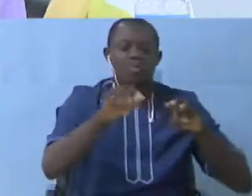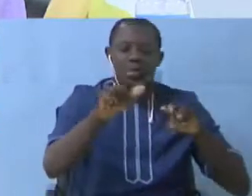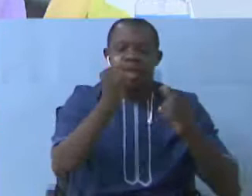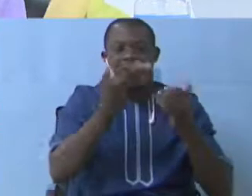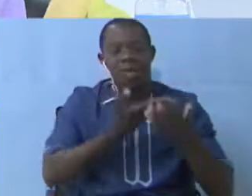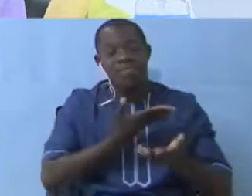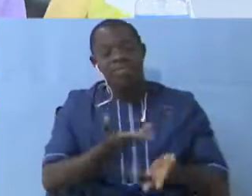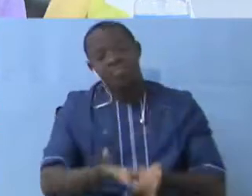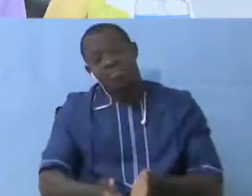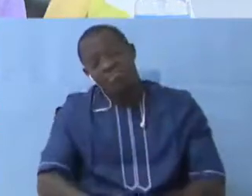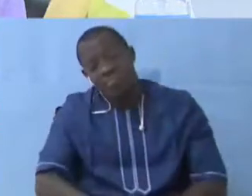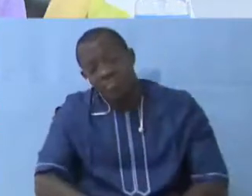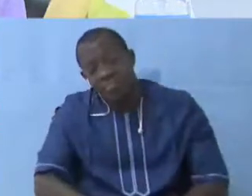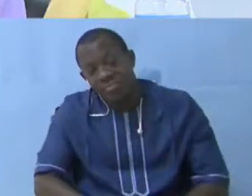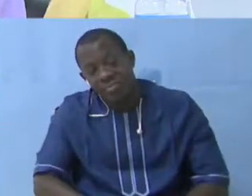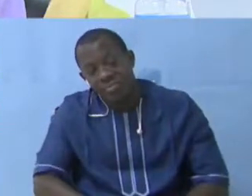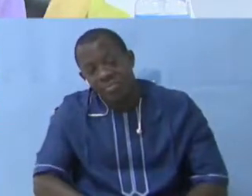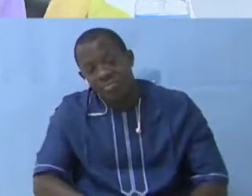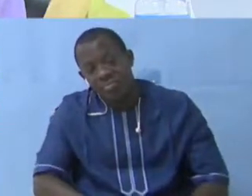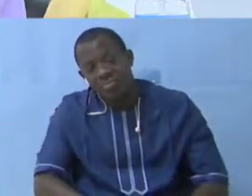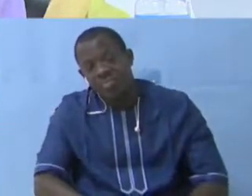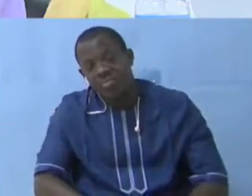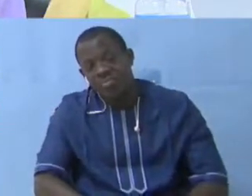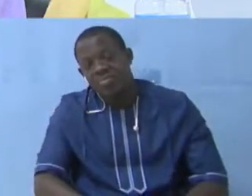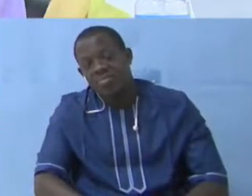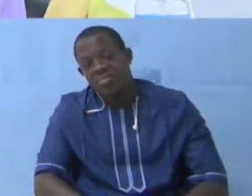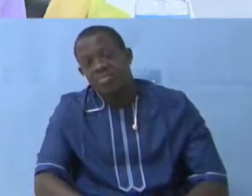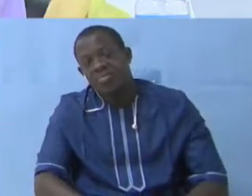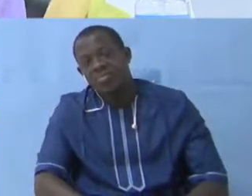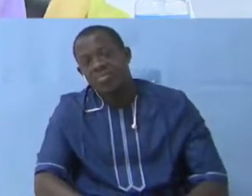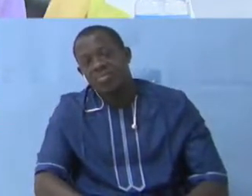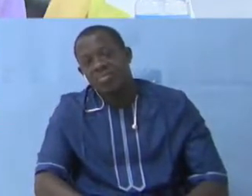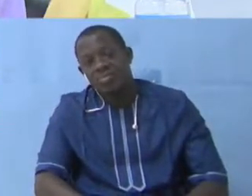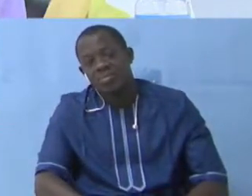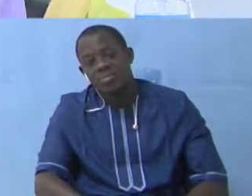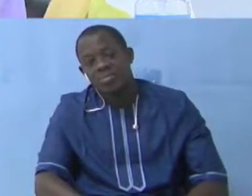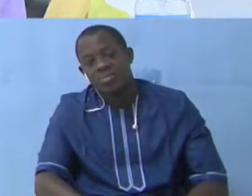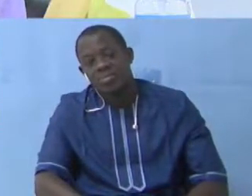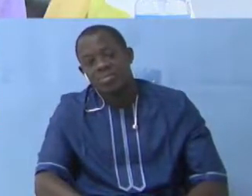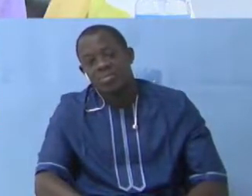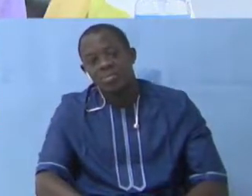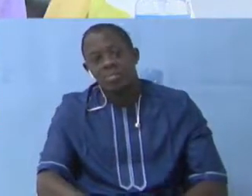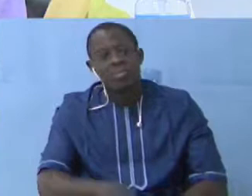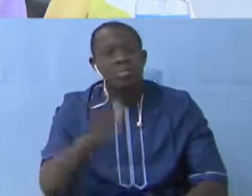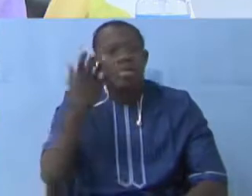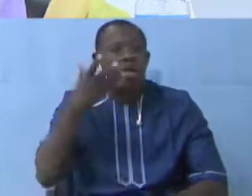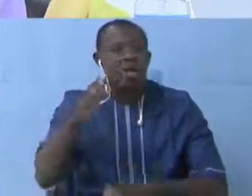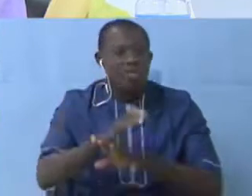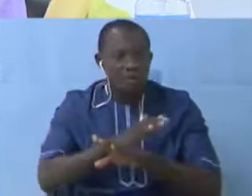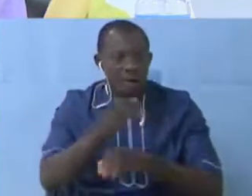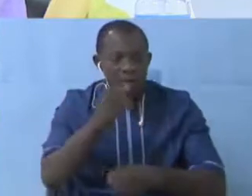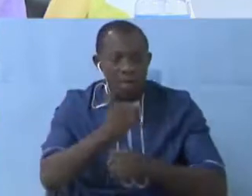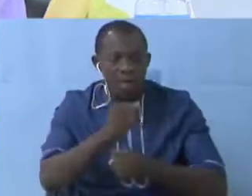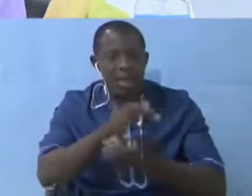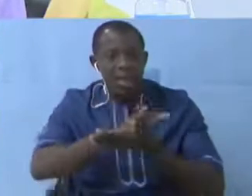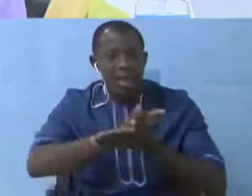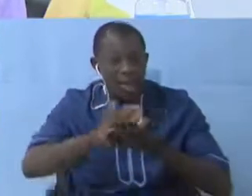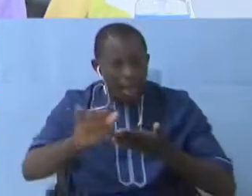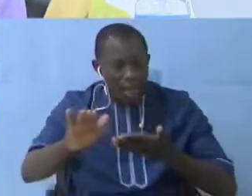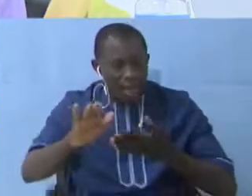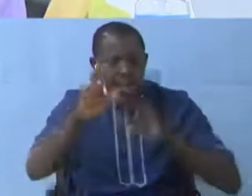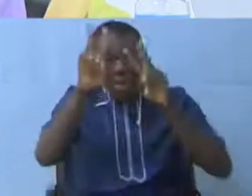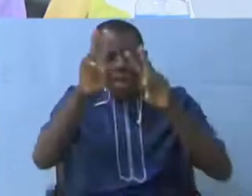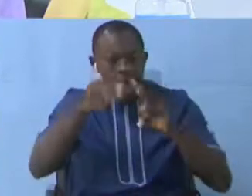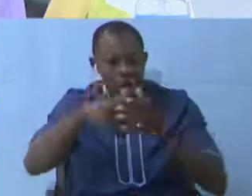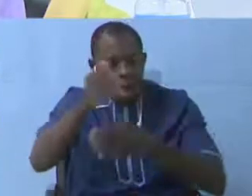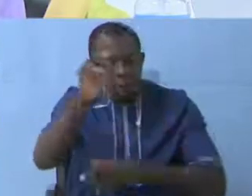nañ di daw di génn. And when it was clear that he was not going. Bi mu leeree nag ne moom du